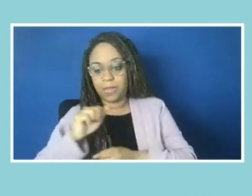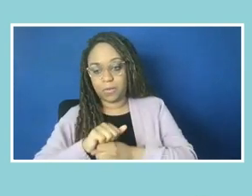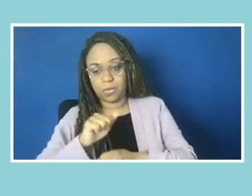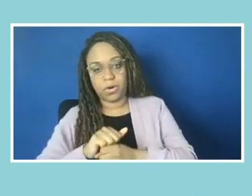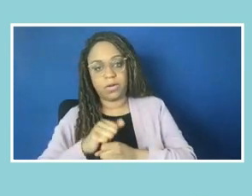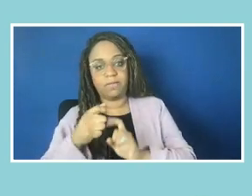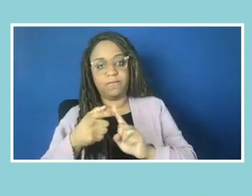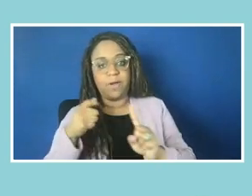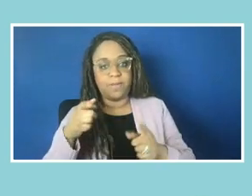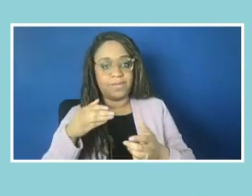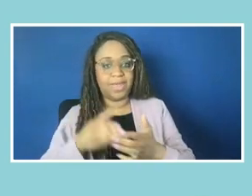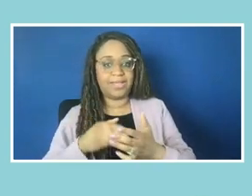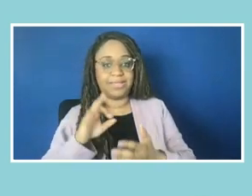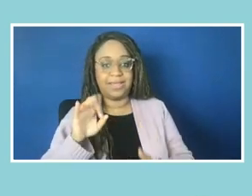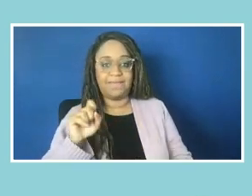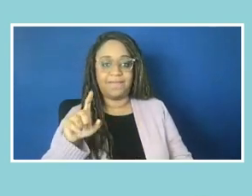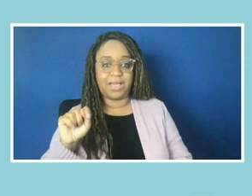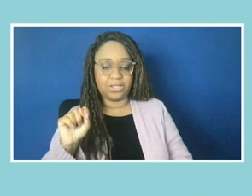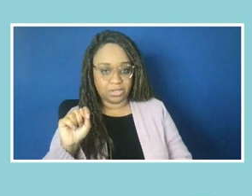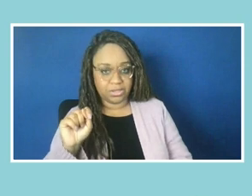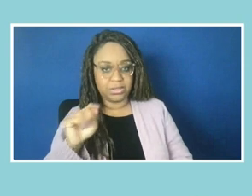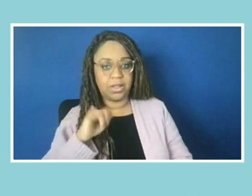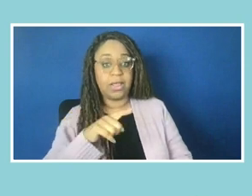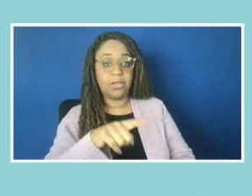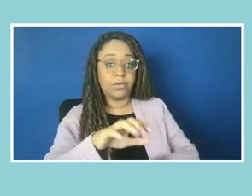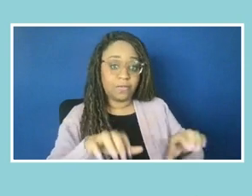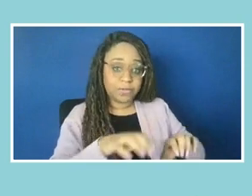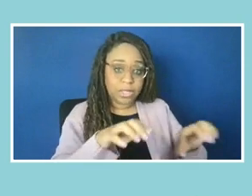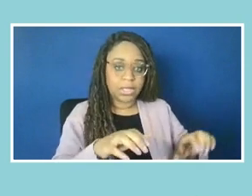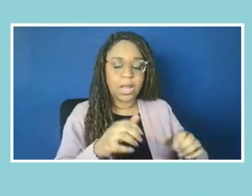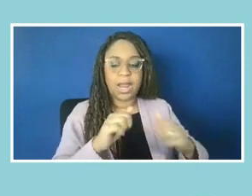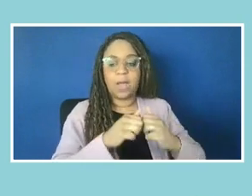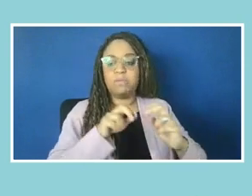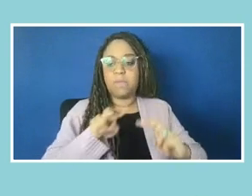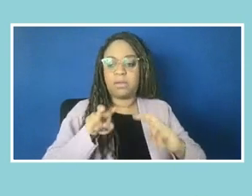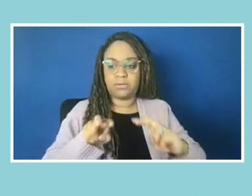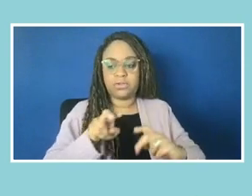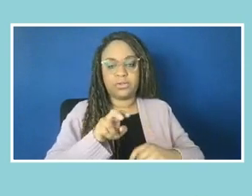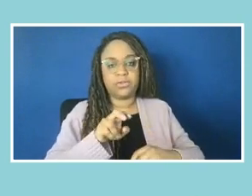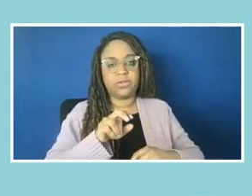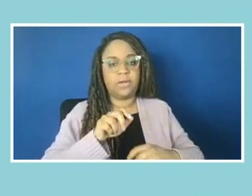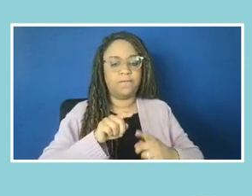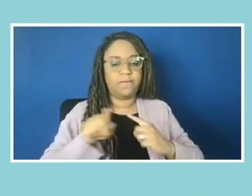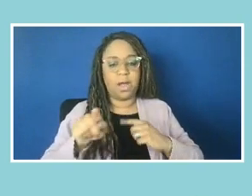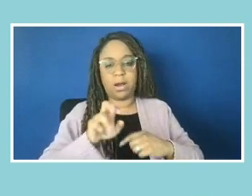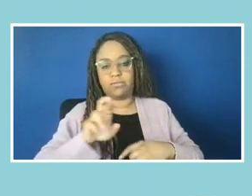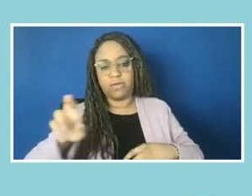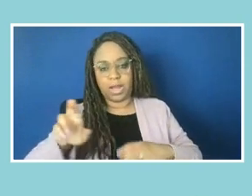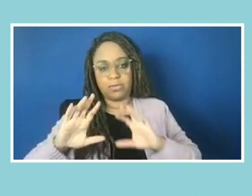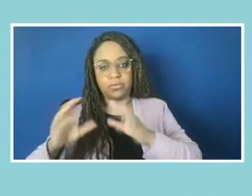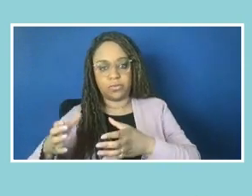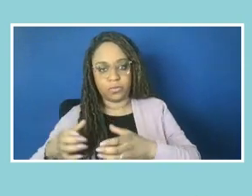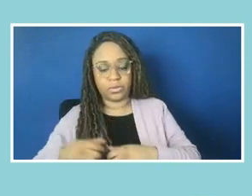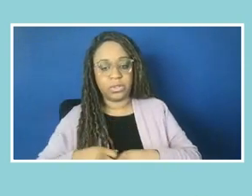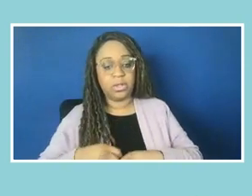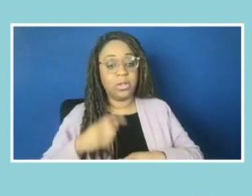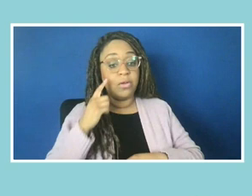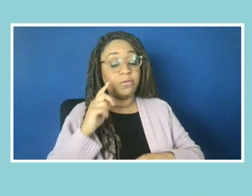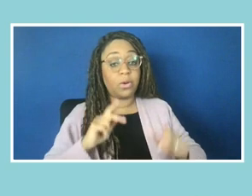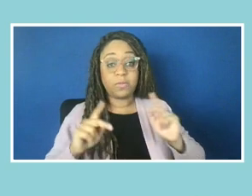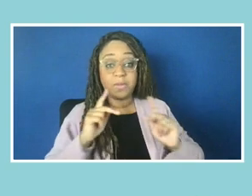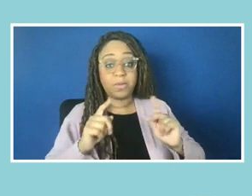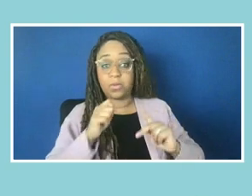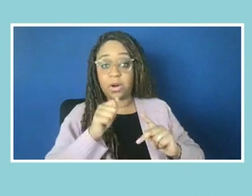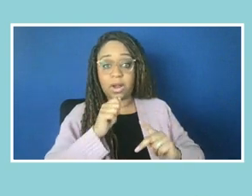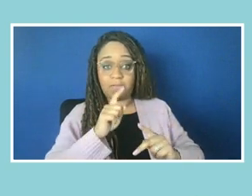have done in identifying and monitoring the far-right groups. So how is it that people that are not as involved in anti-fascist organizing